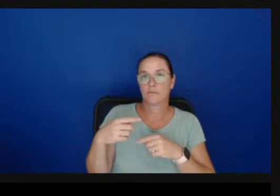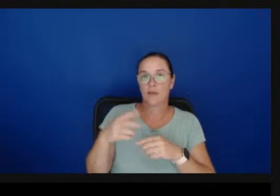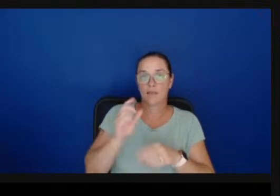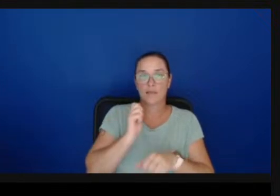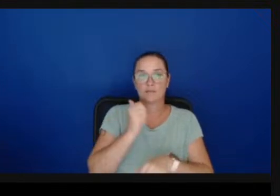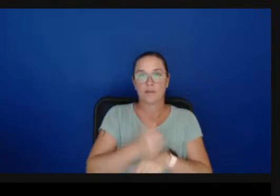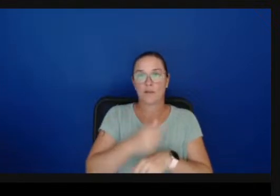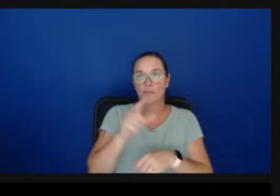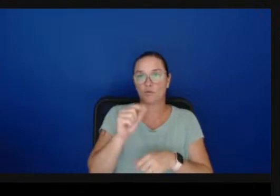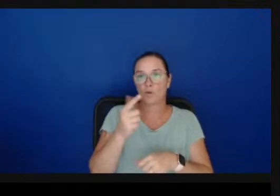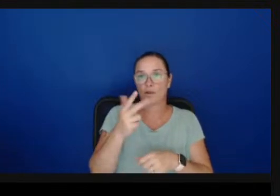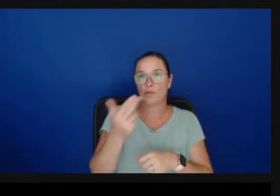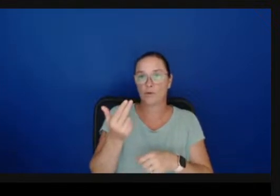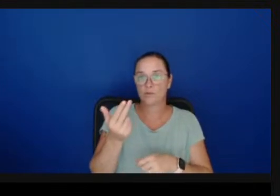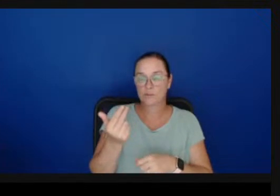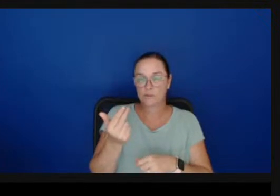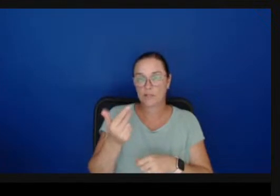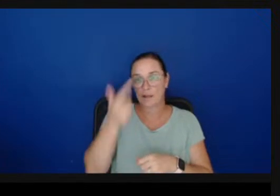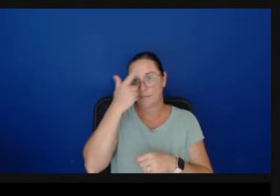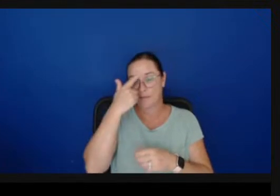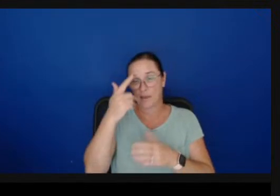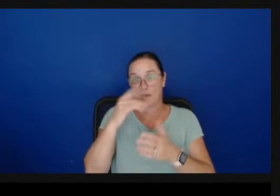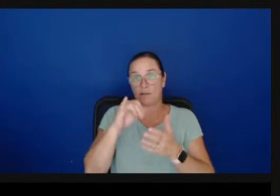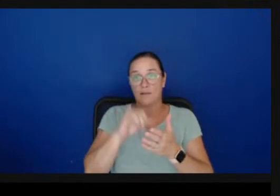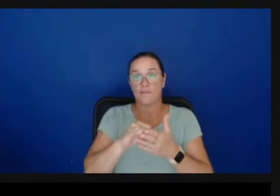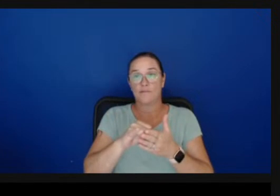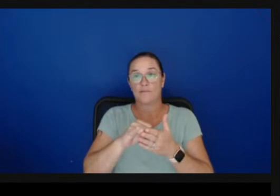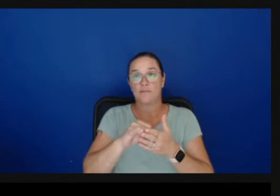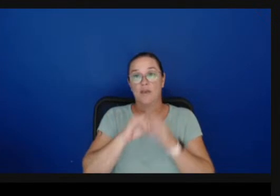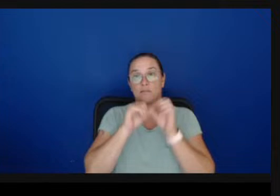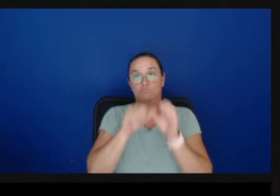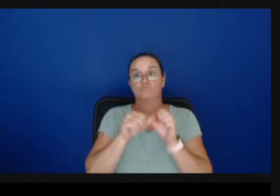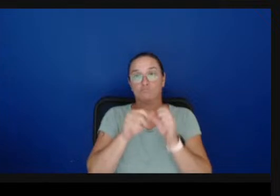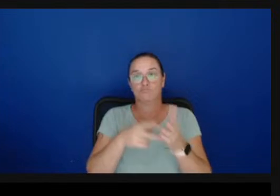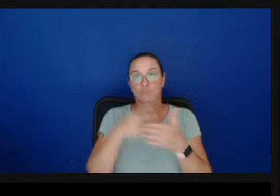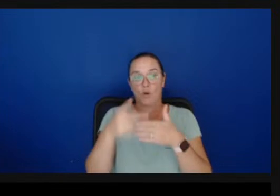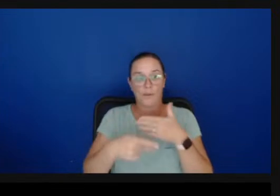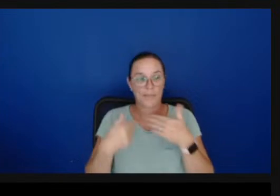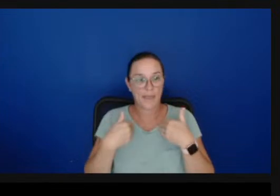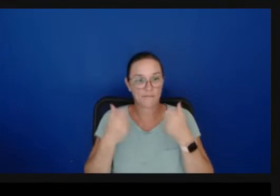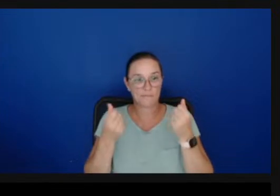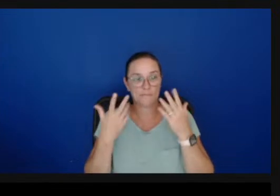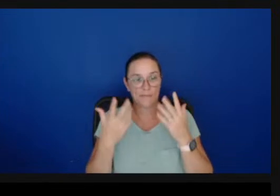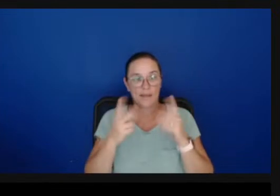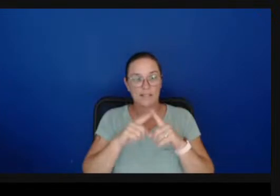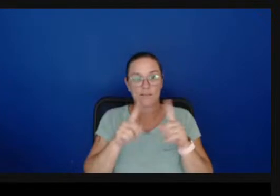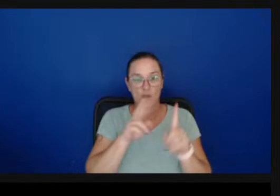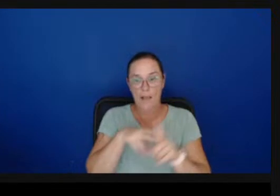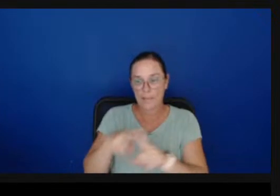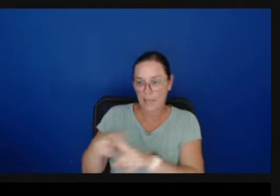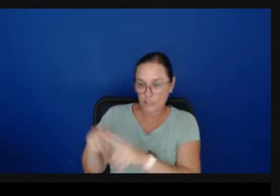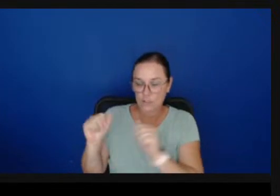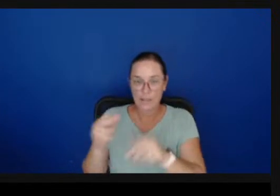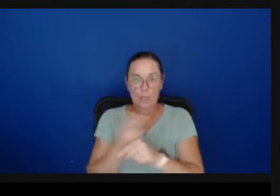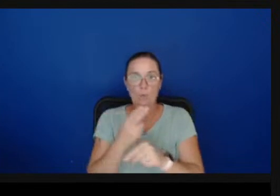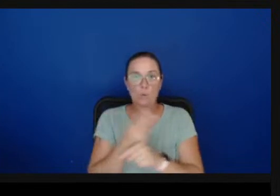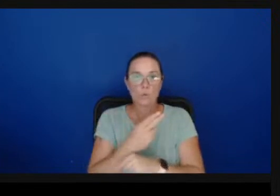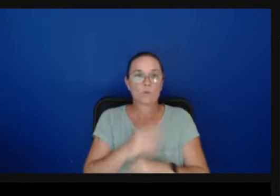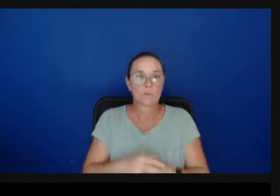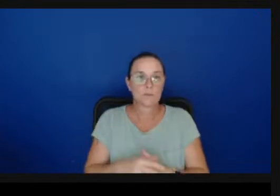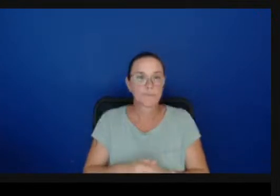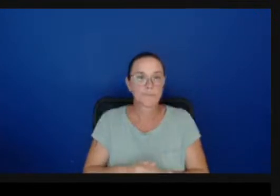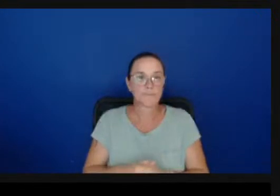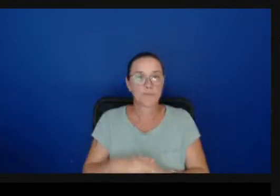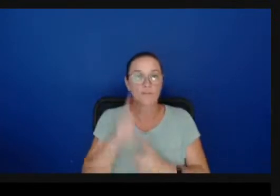And because of that long-running program now, they have all kinds of applications for these supercomputers. So,